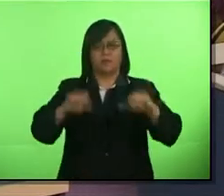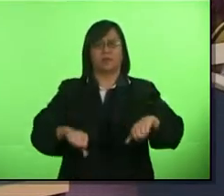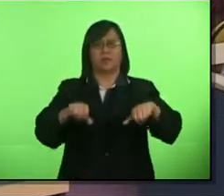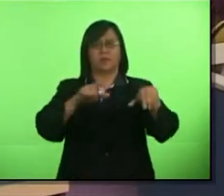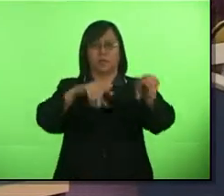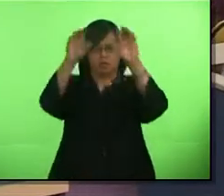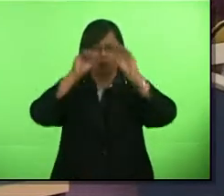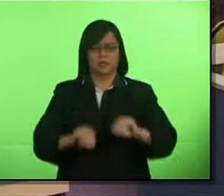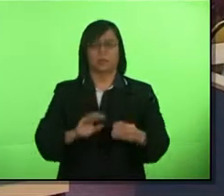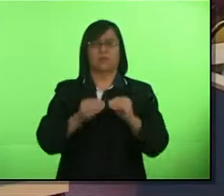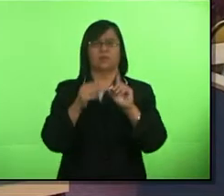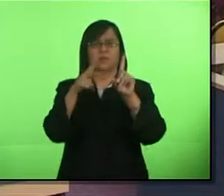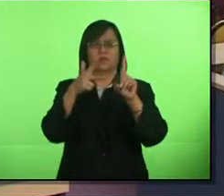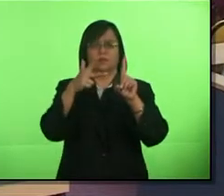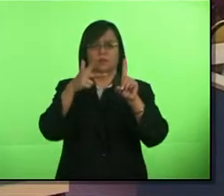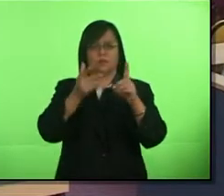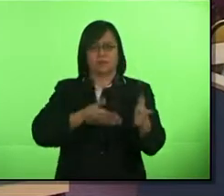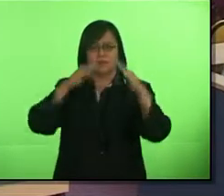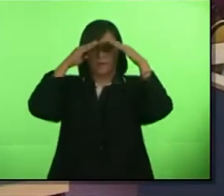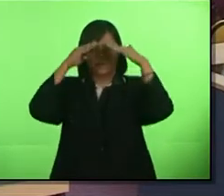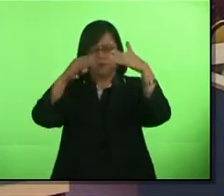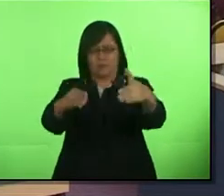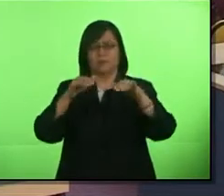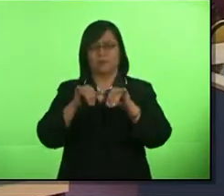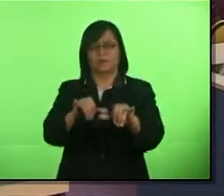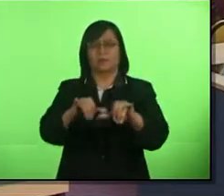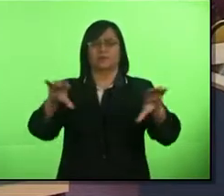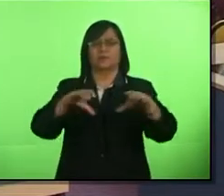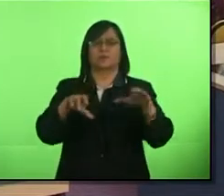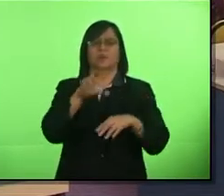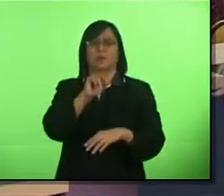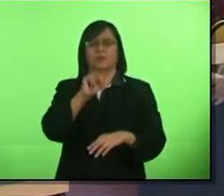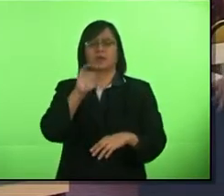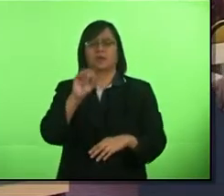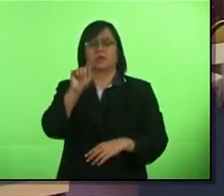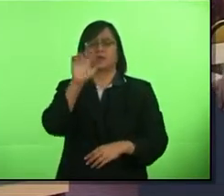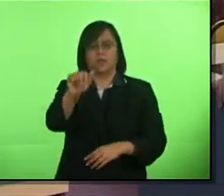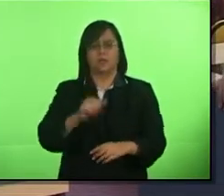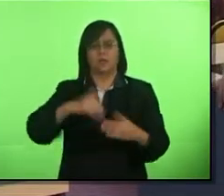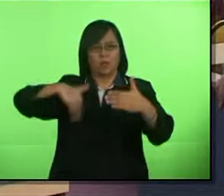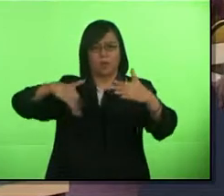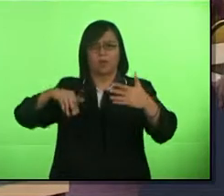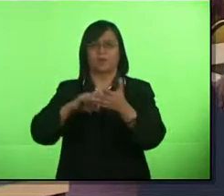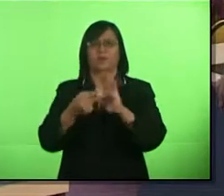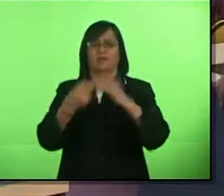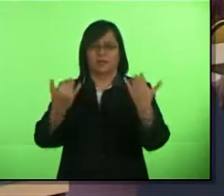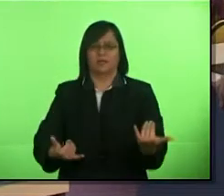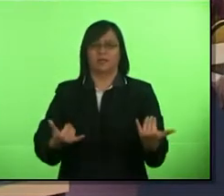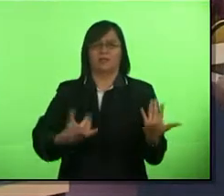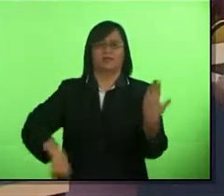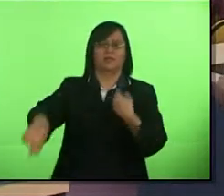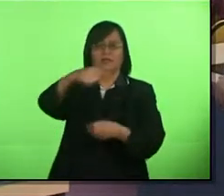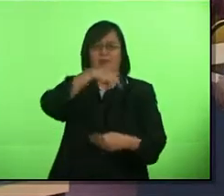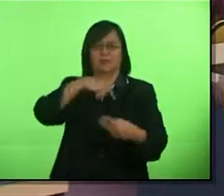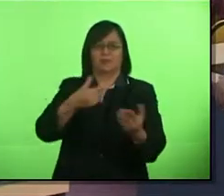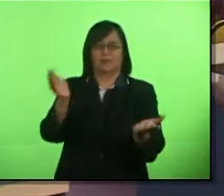Because it's still about making notes. Yeah? Oh, belum buat lagi kan? Then kita kena U-turn balik.